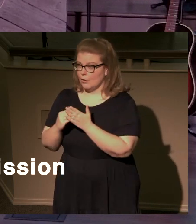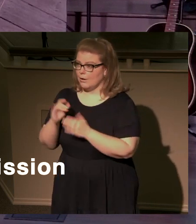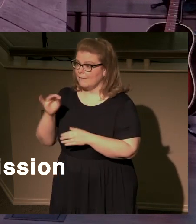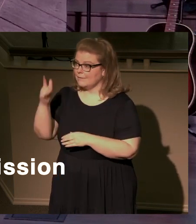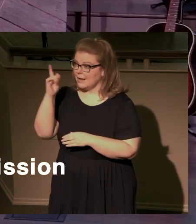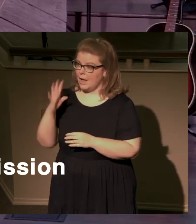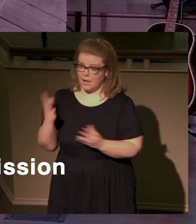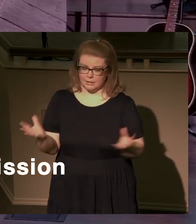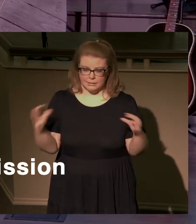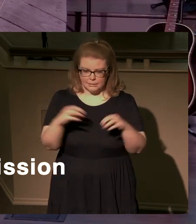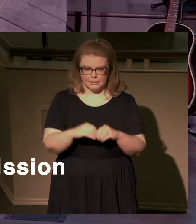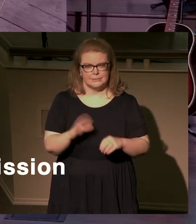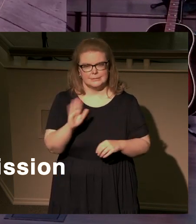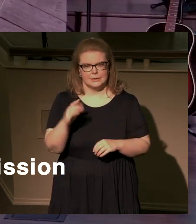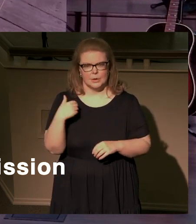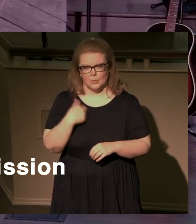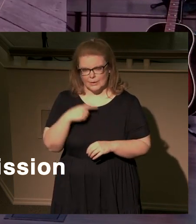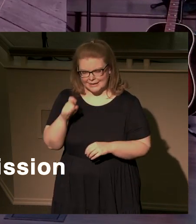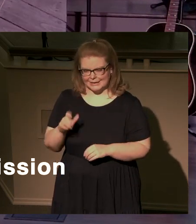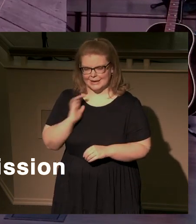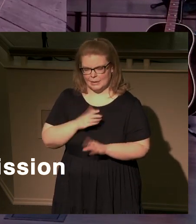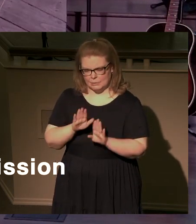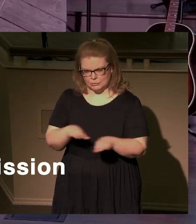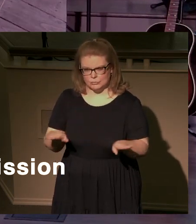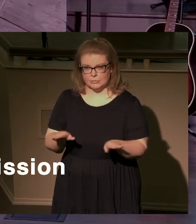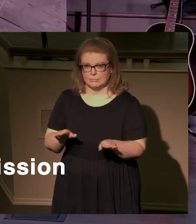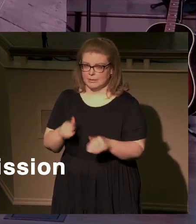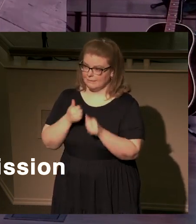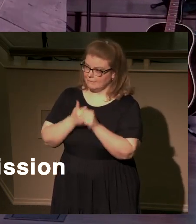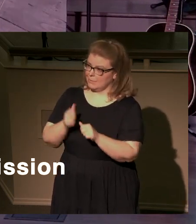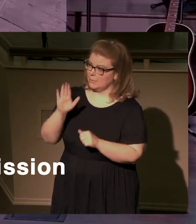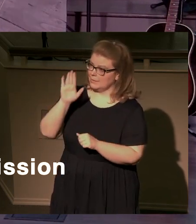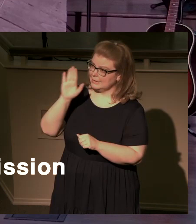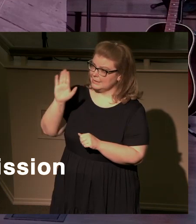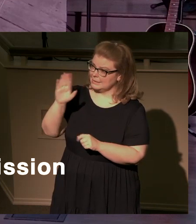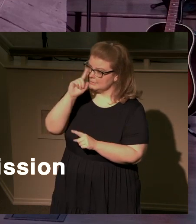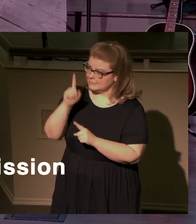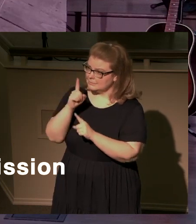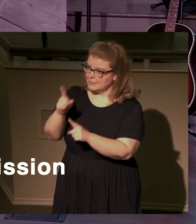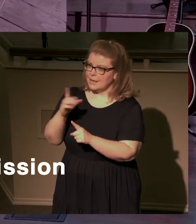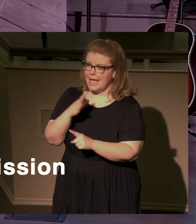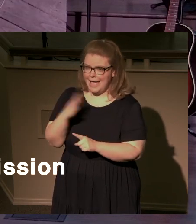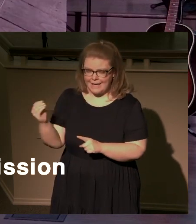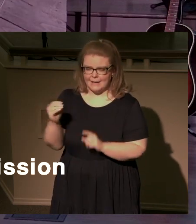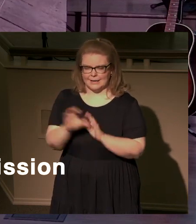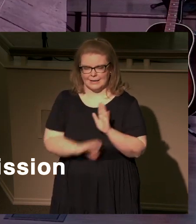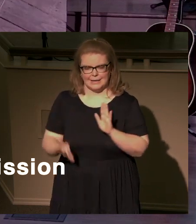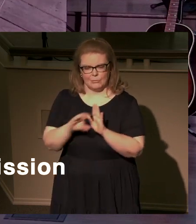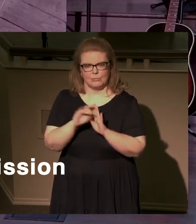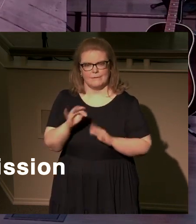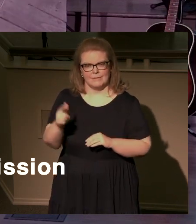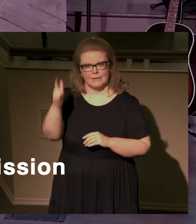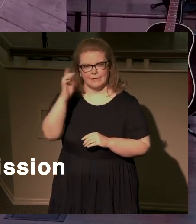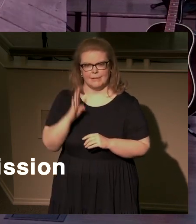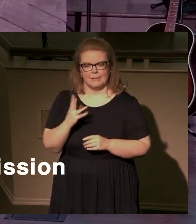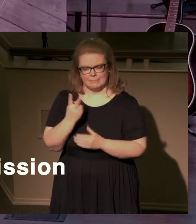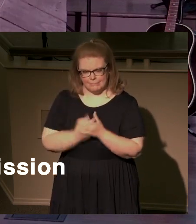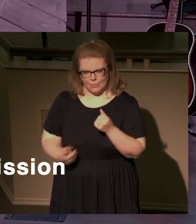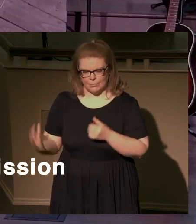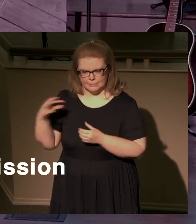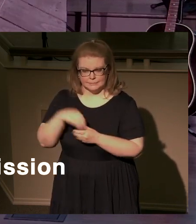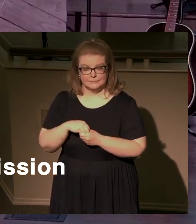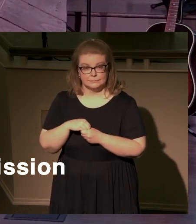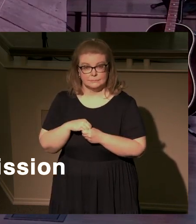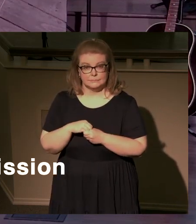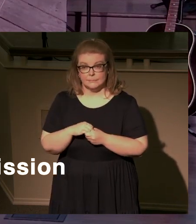to be about the business of God, his mission, and to have the character of God. The problem is, most of us, even if